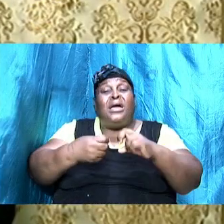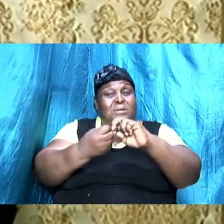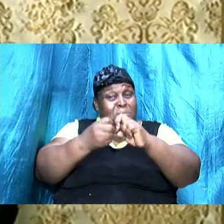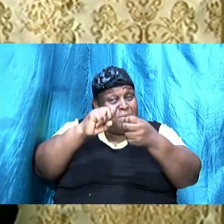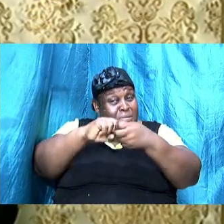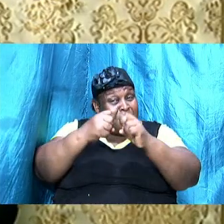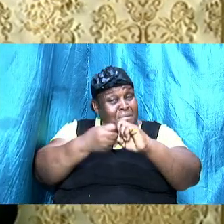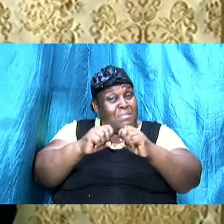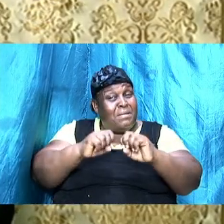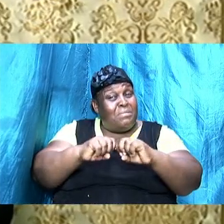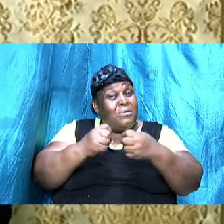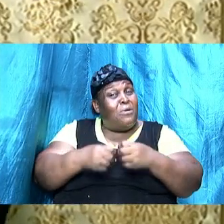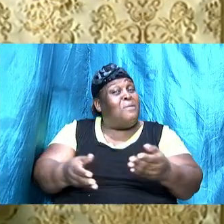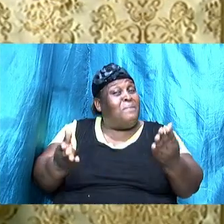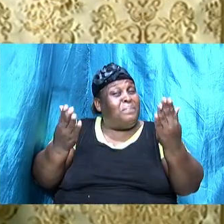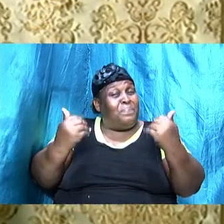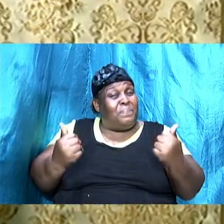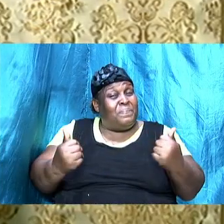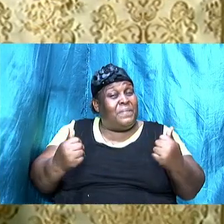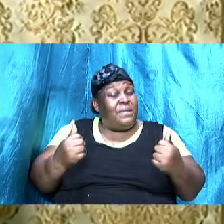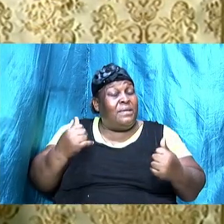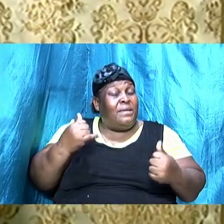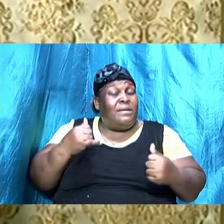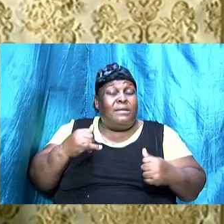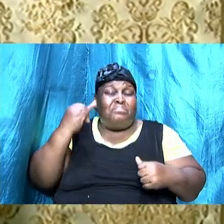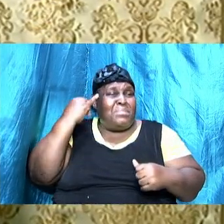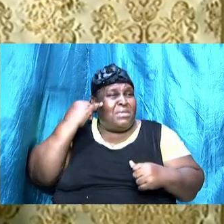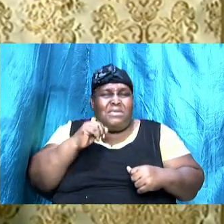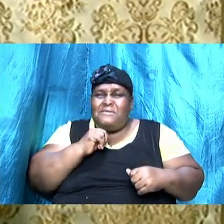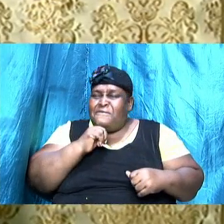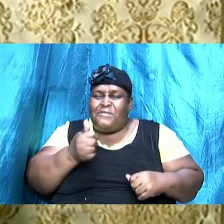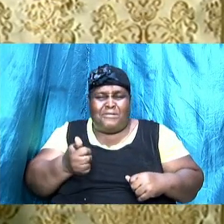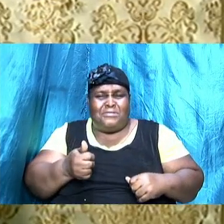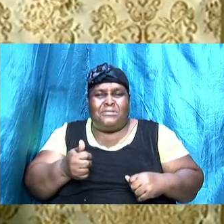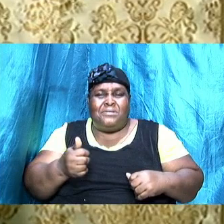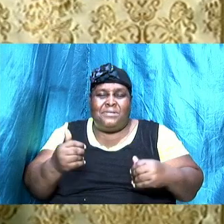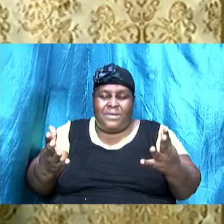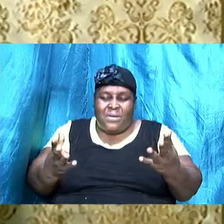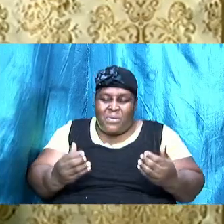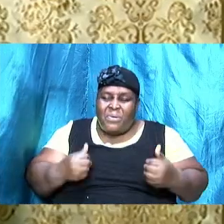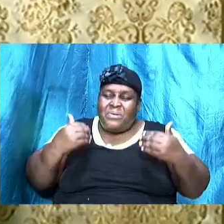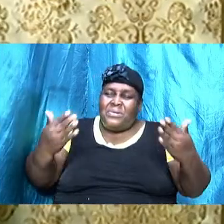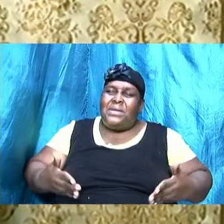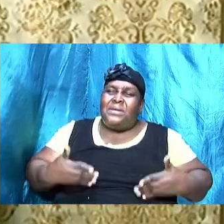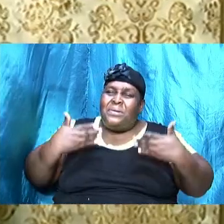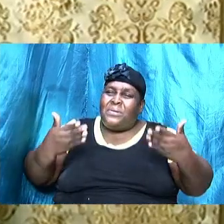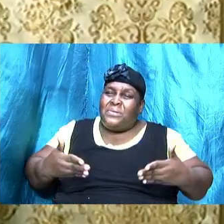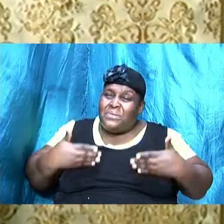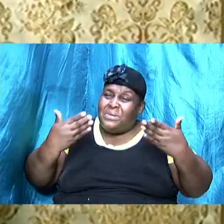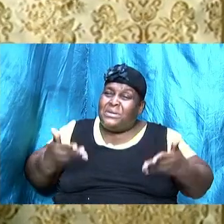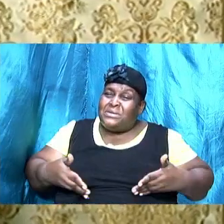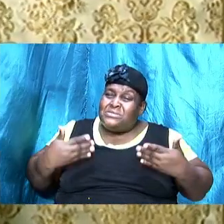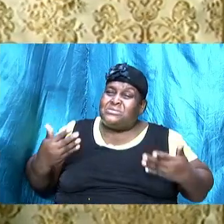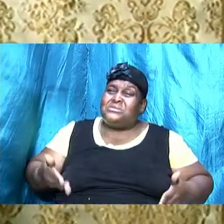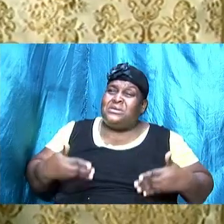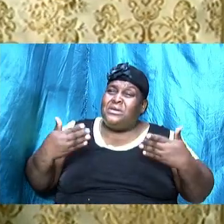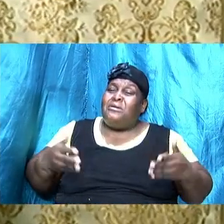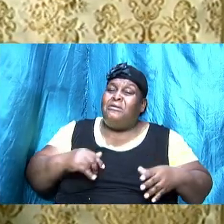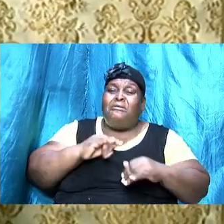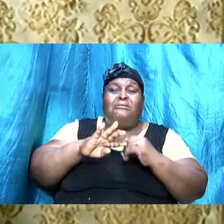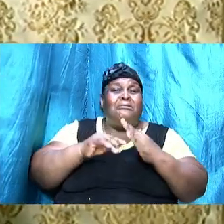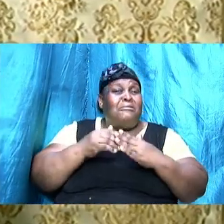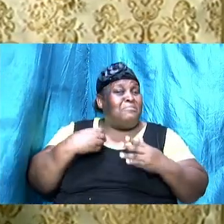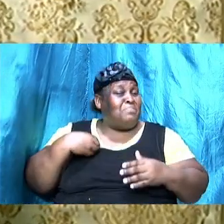If not, then I want to encourage all of us to take time